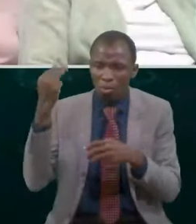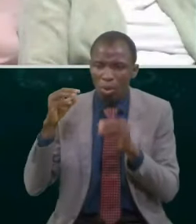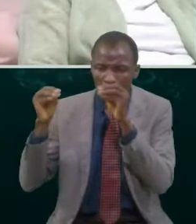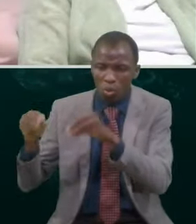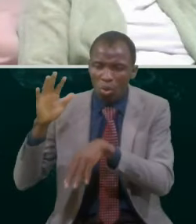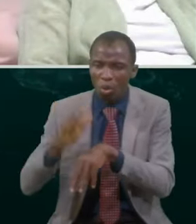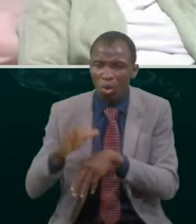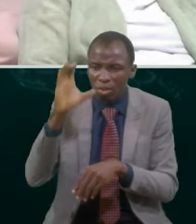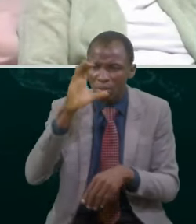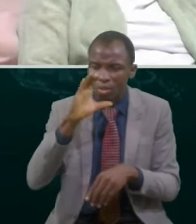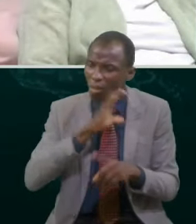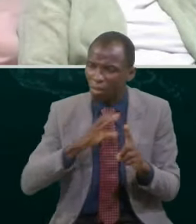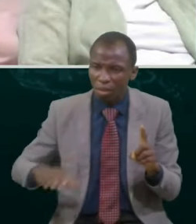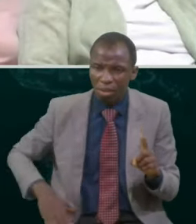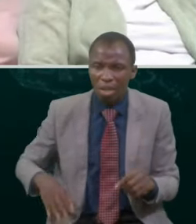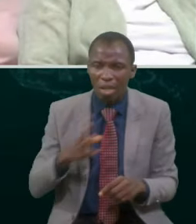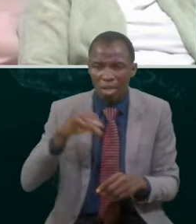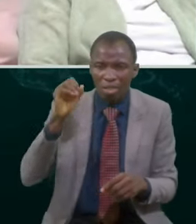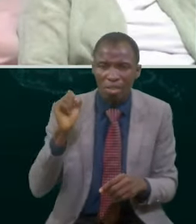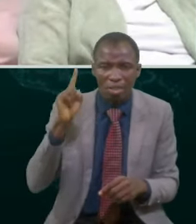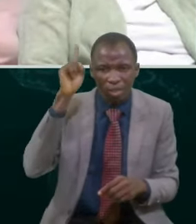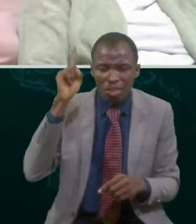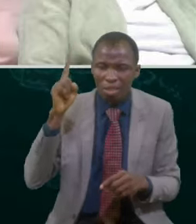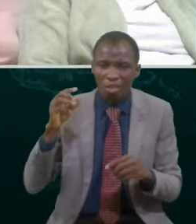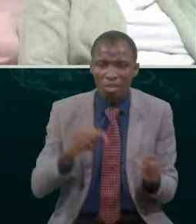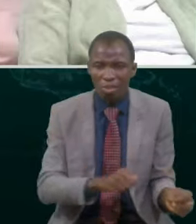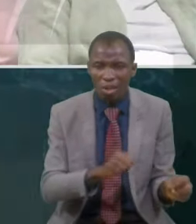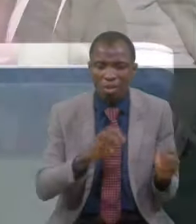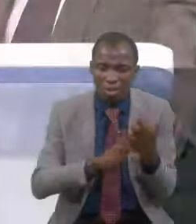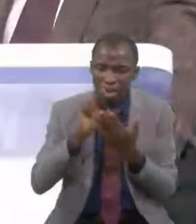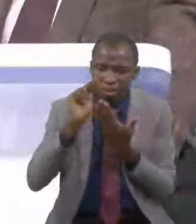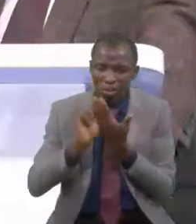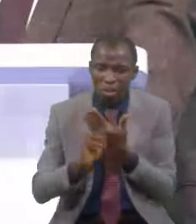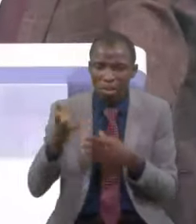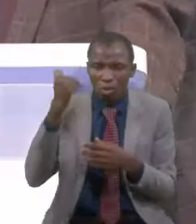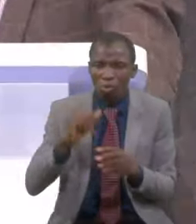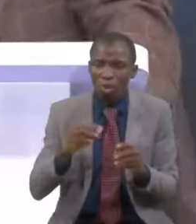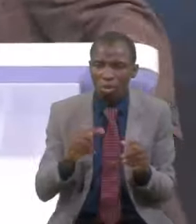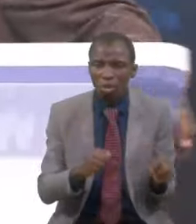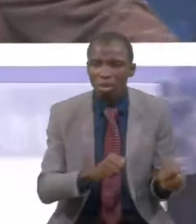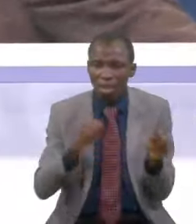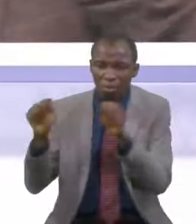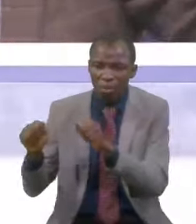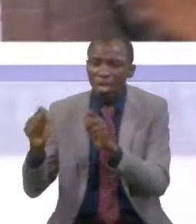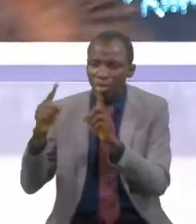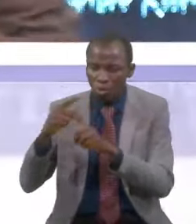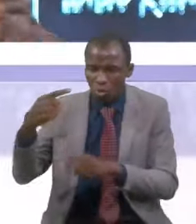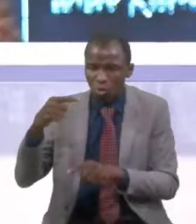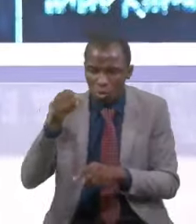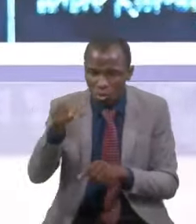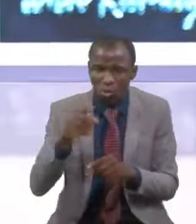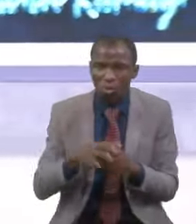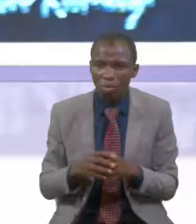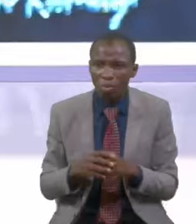his righteousness is transferred unto you. Amen. Amen. Tonight, there's going